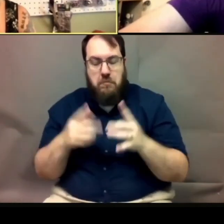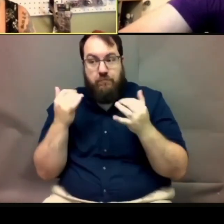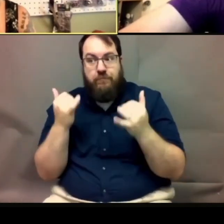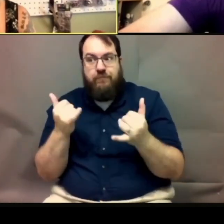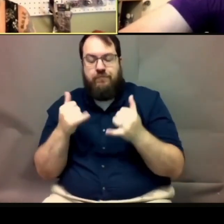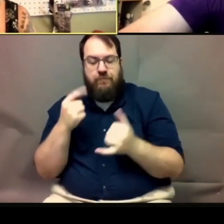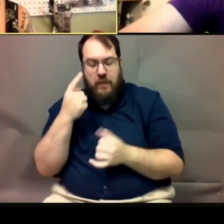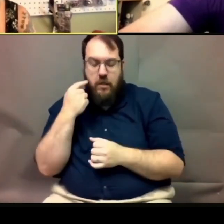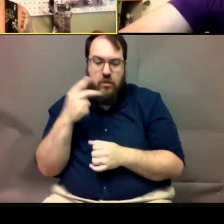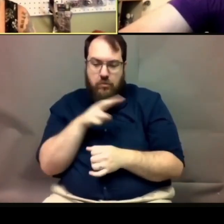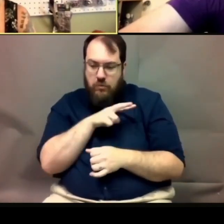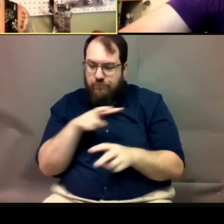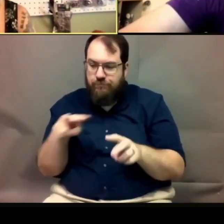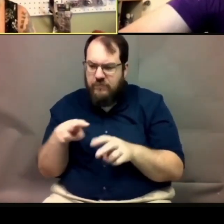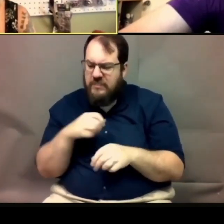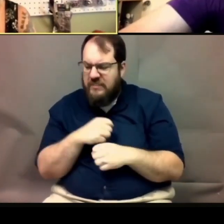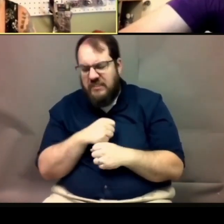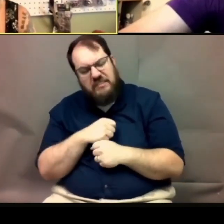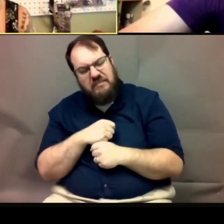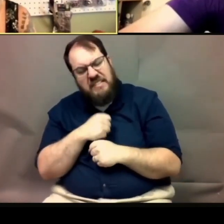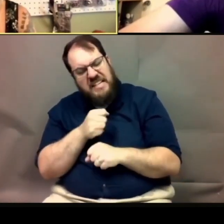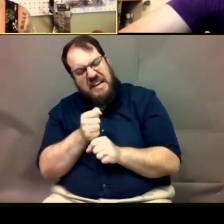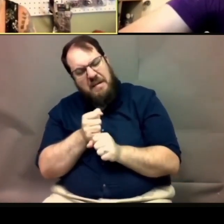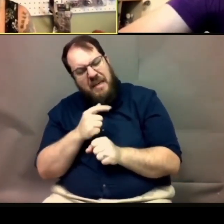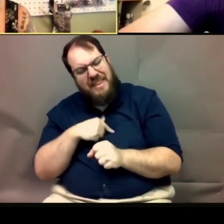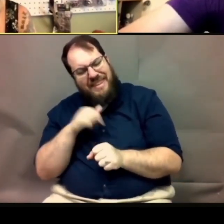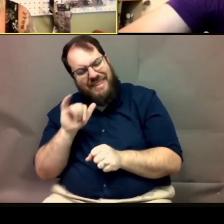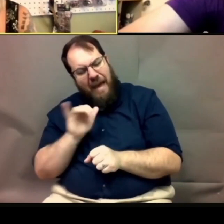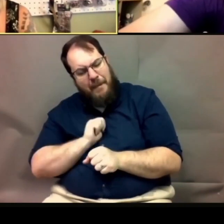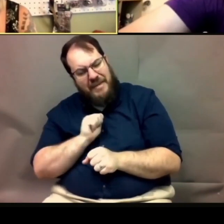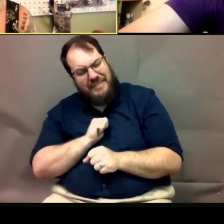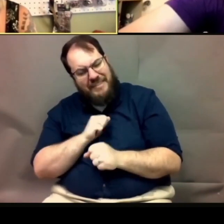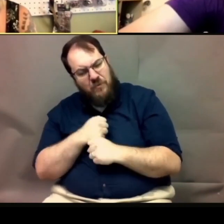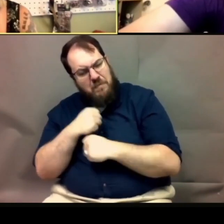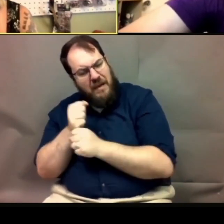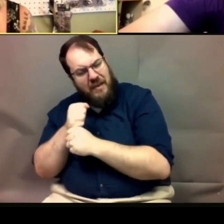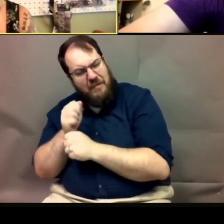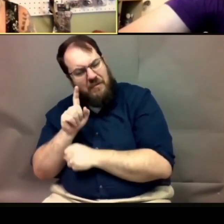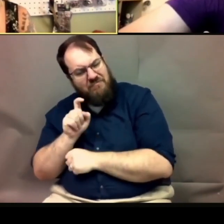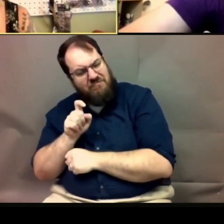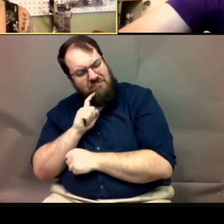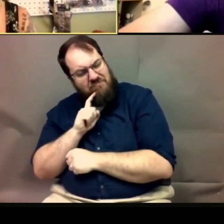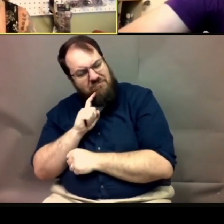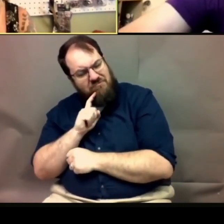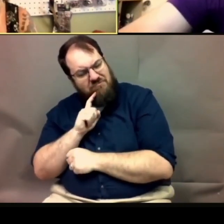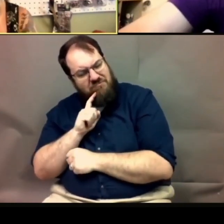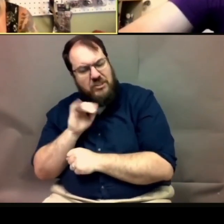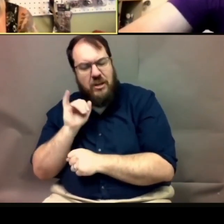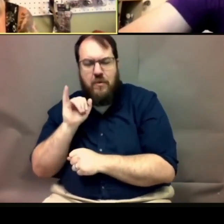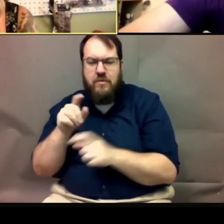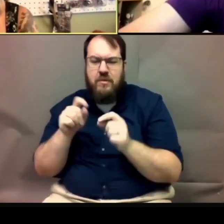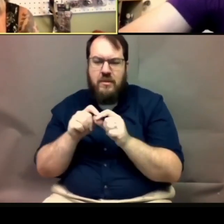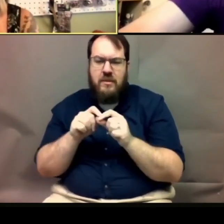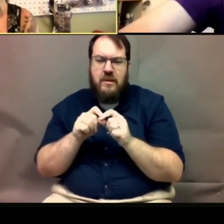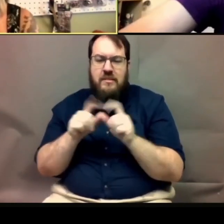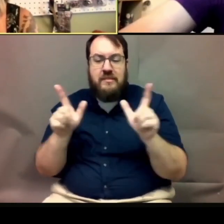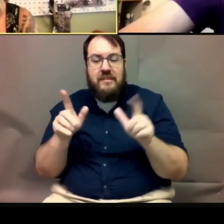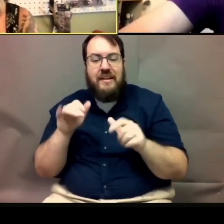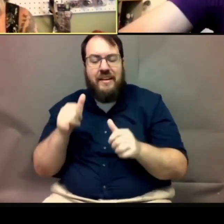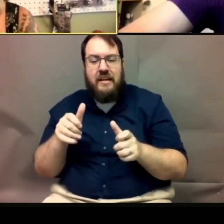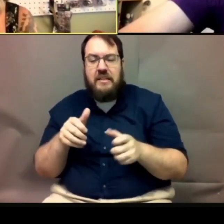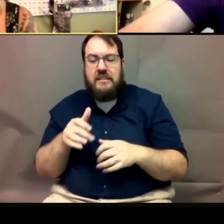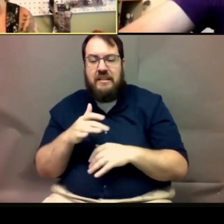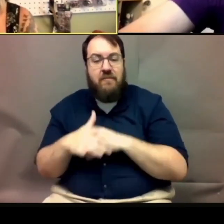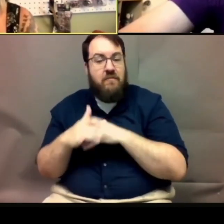at stuff when I go, can I make that with Makey Makey? Is there a way I can do that? So the slide deck is available in